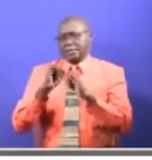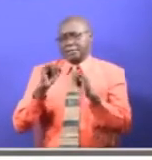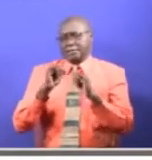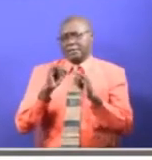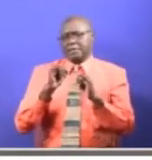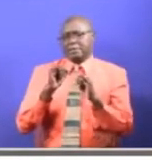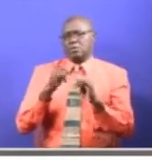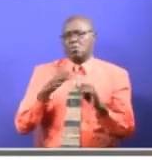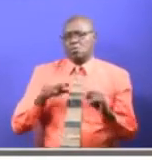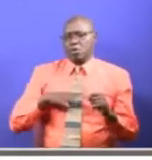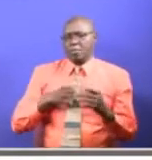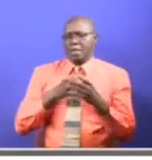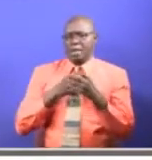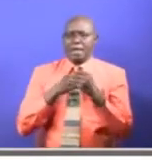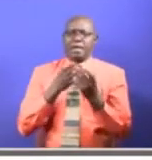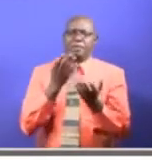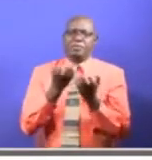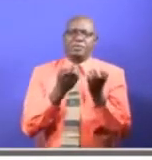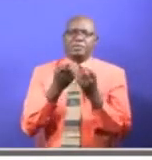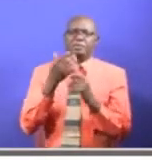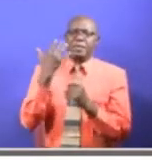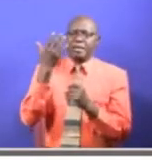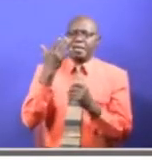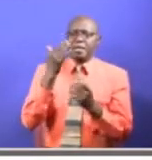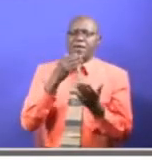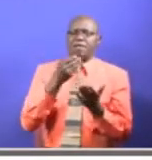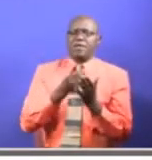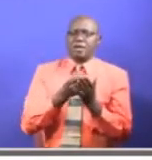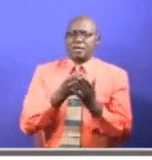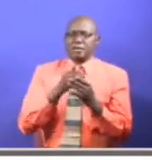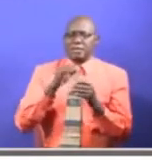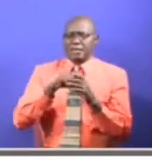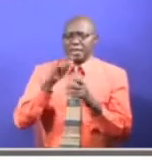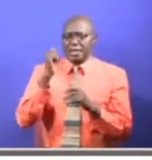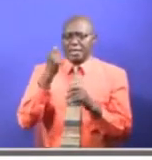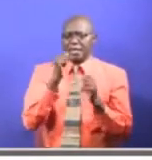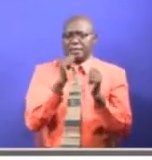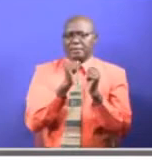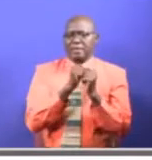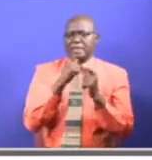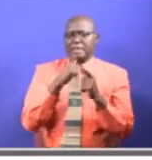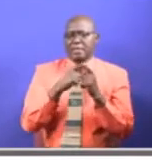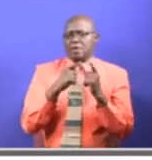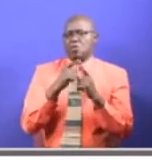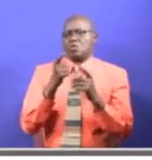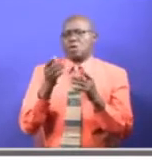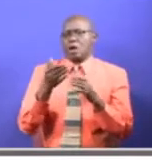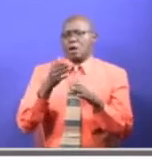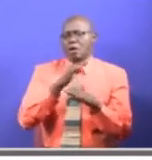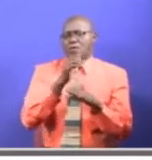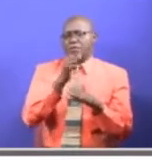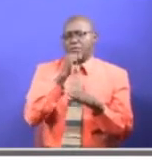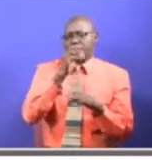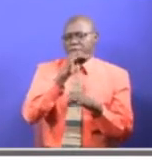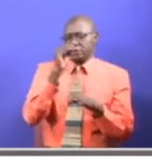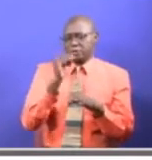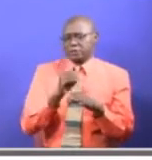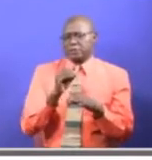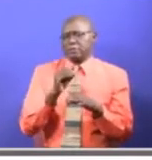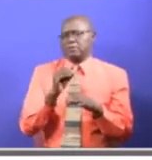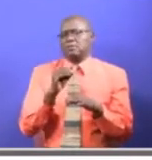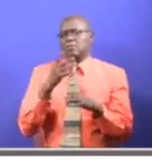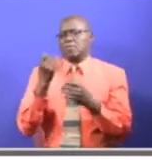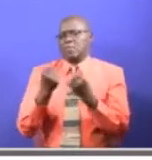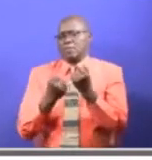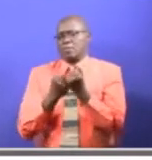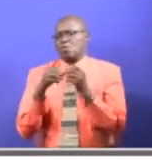women-led businesses and green financing in Kenya. The 7-year tenor guarantee will cover up to 50% of collateral needs for a